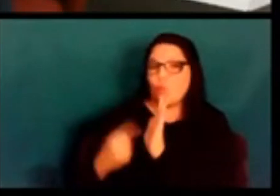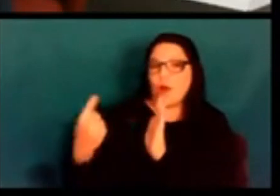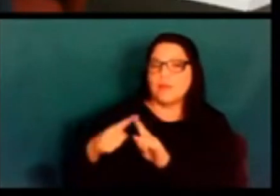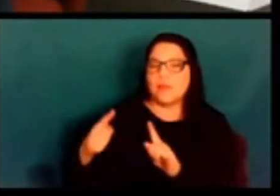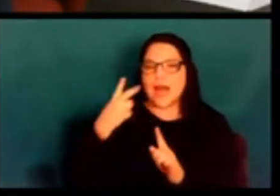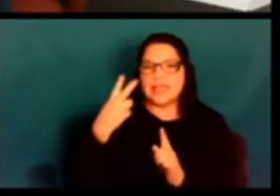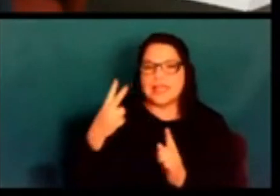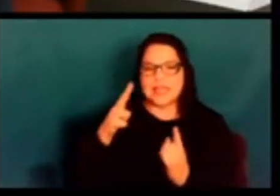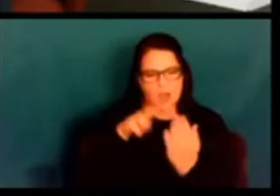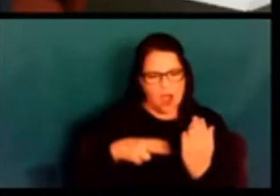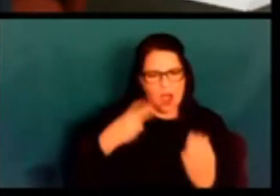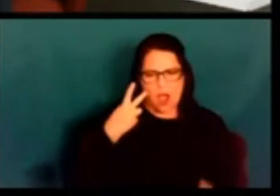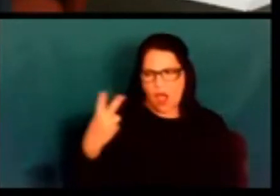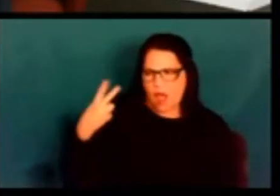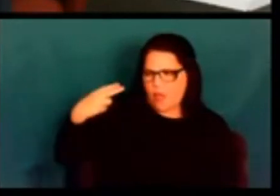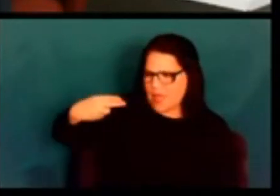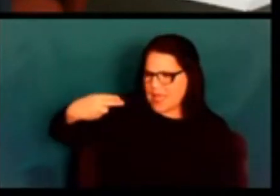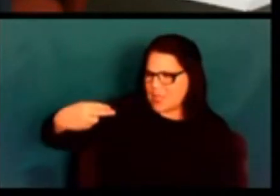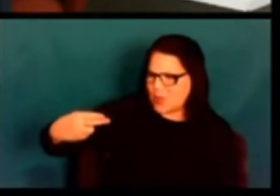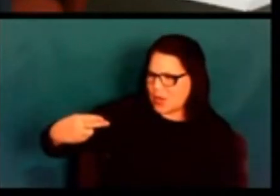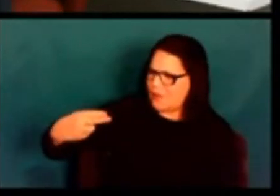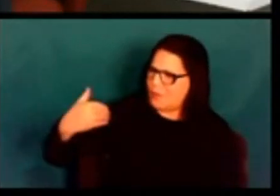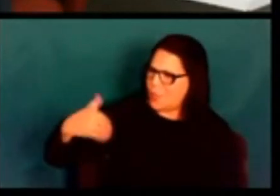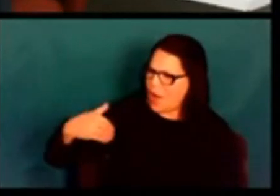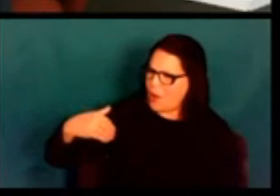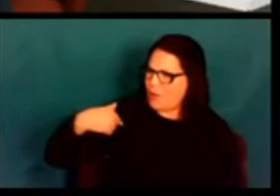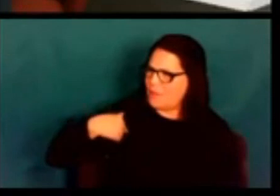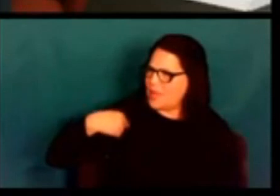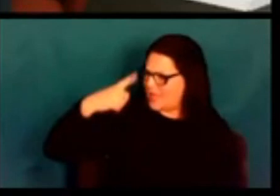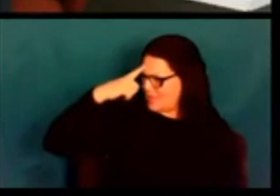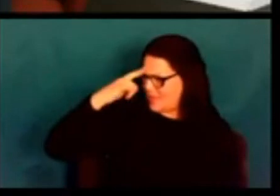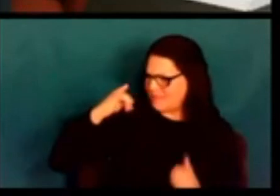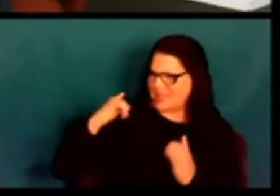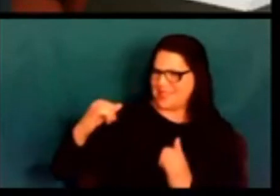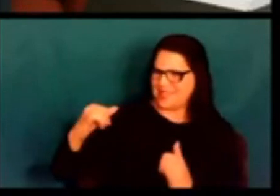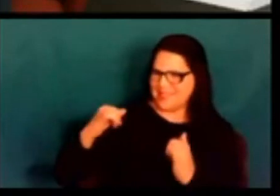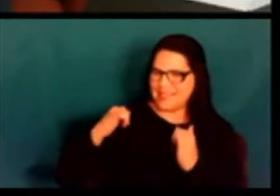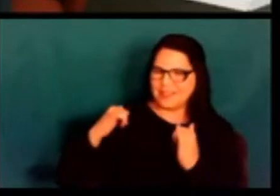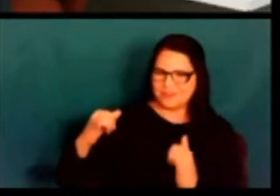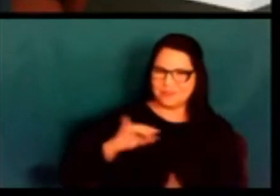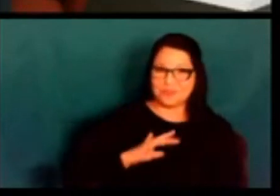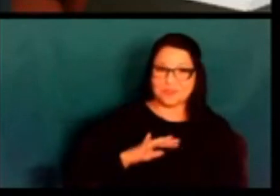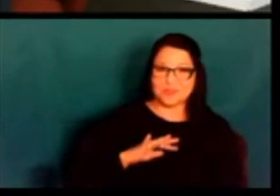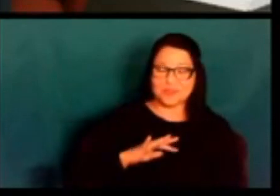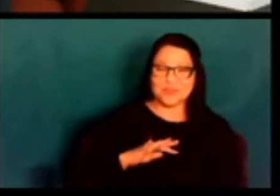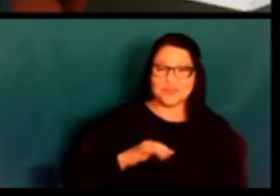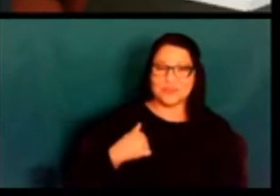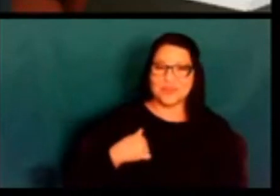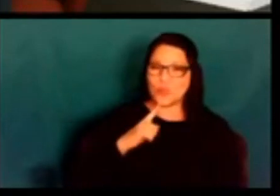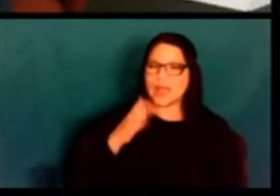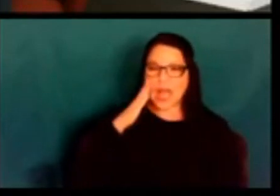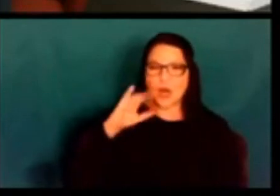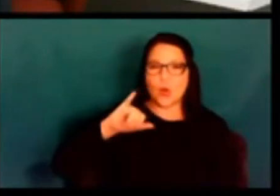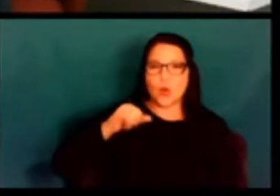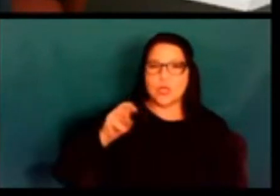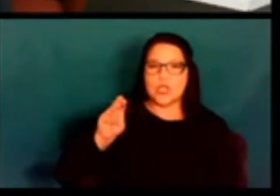his history, everything I pretty much was thinking about, he was thinking about it too. And I pretty much knew Jimi Hendrix